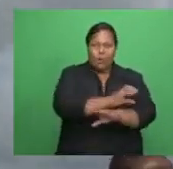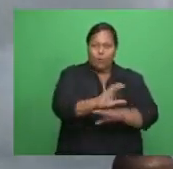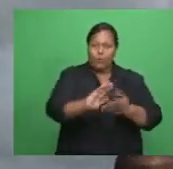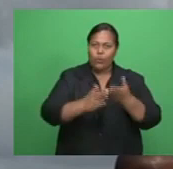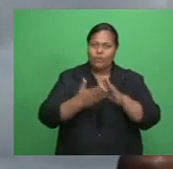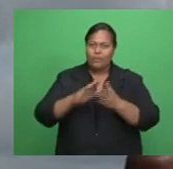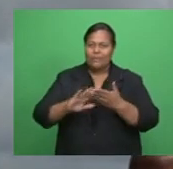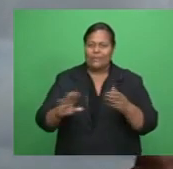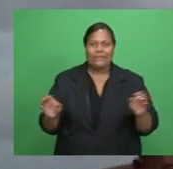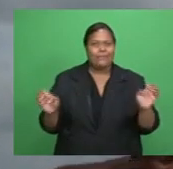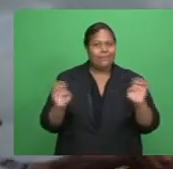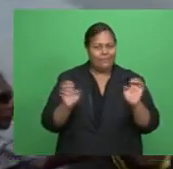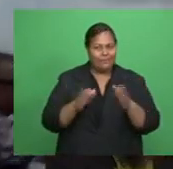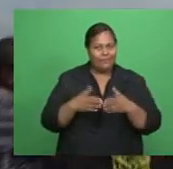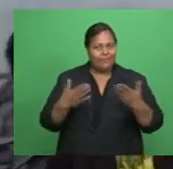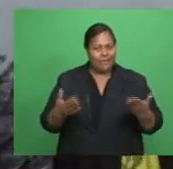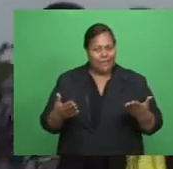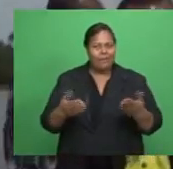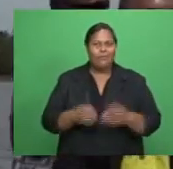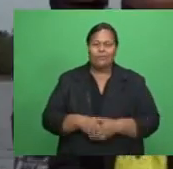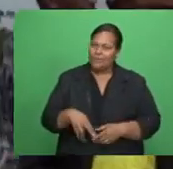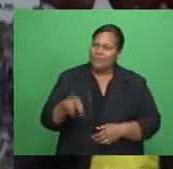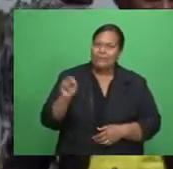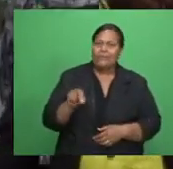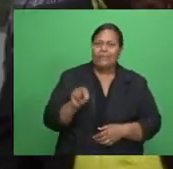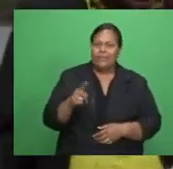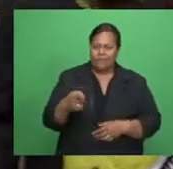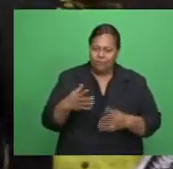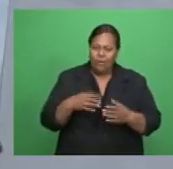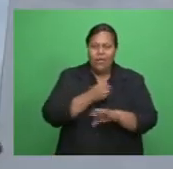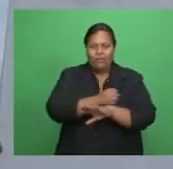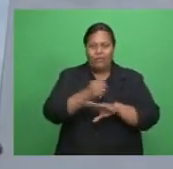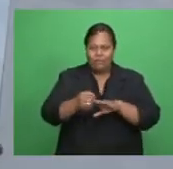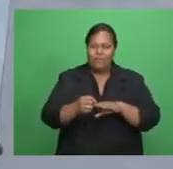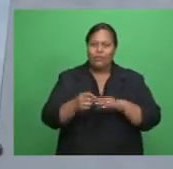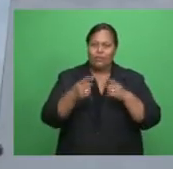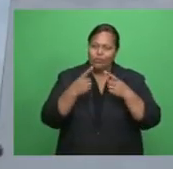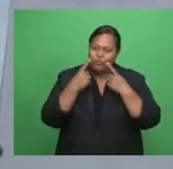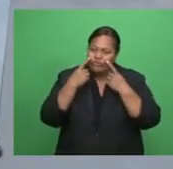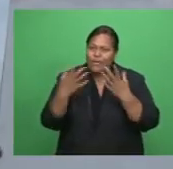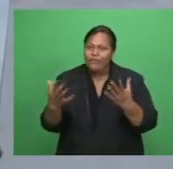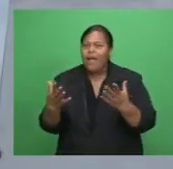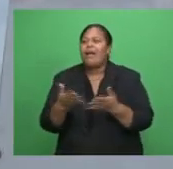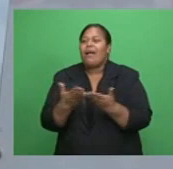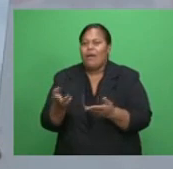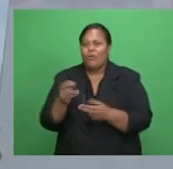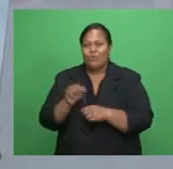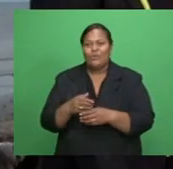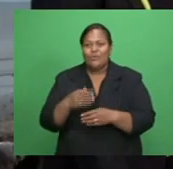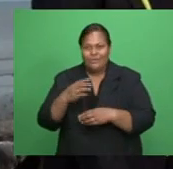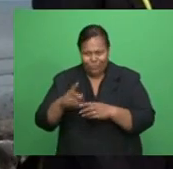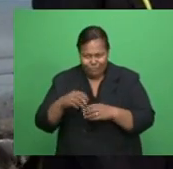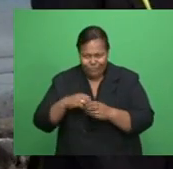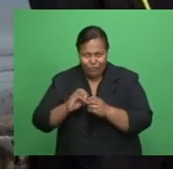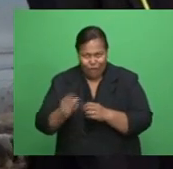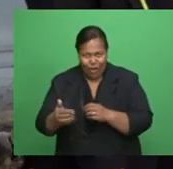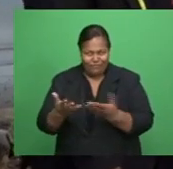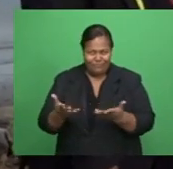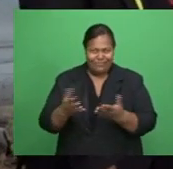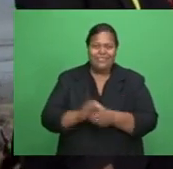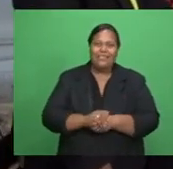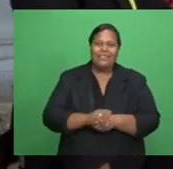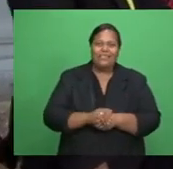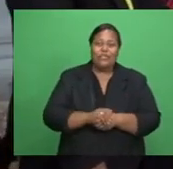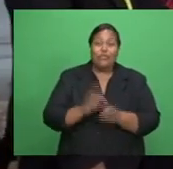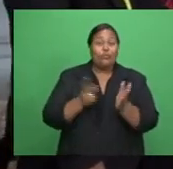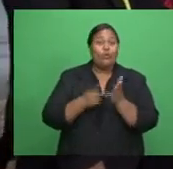and the government will continue to pursue nature-based solutions. The government has undertaken 8 coastal protection projects at a cost of more than $5